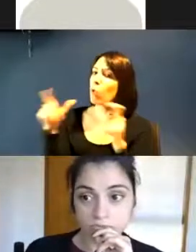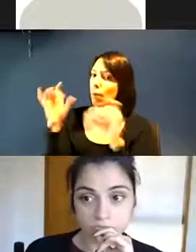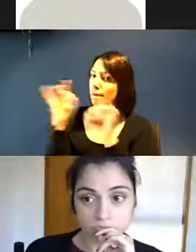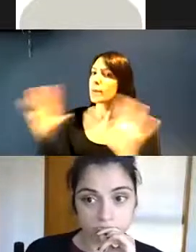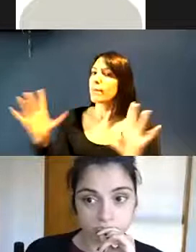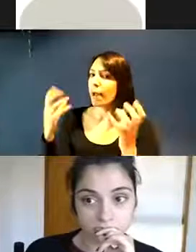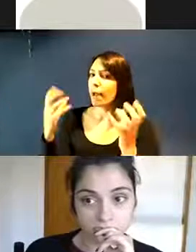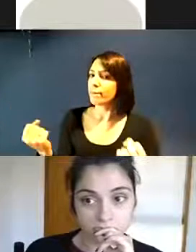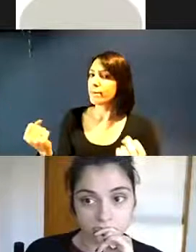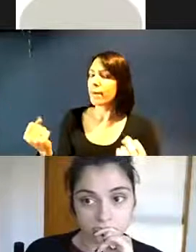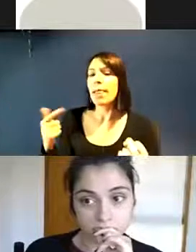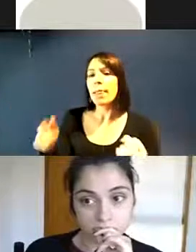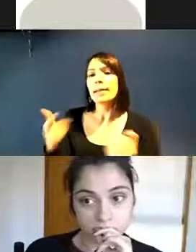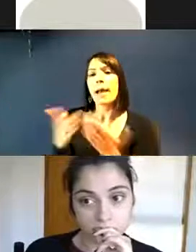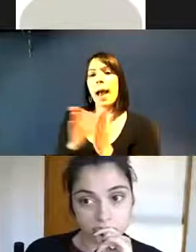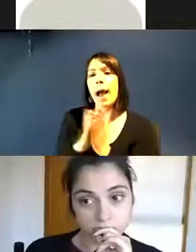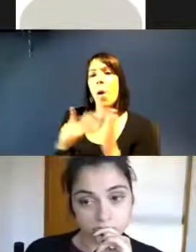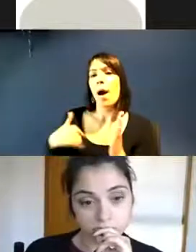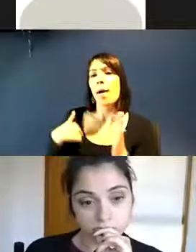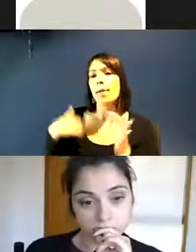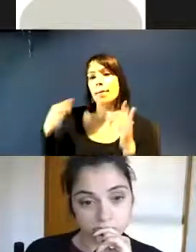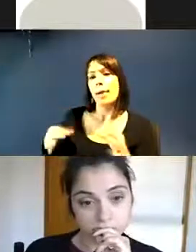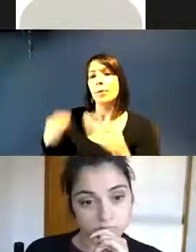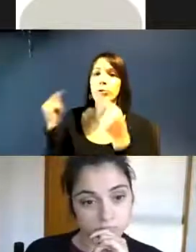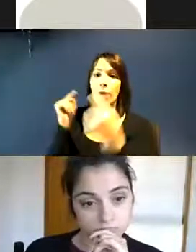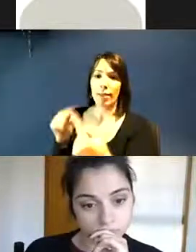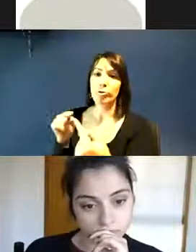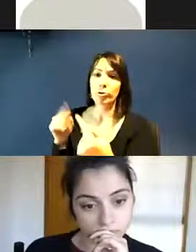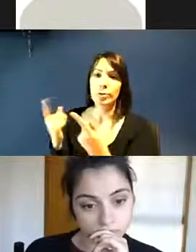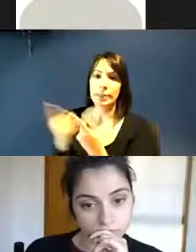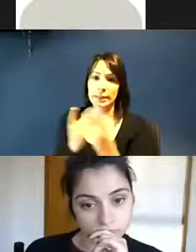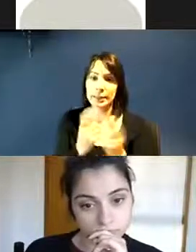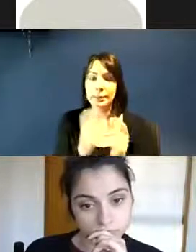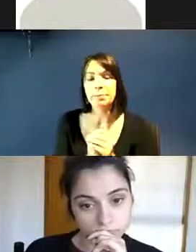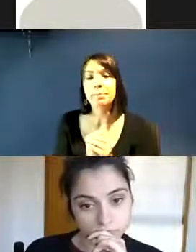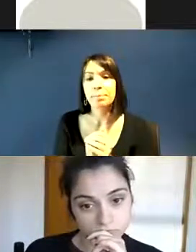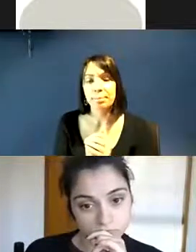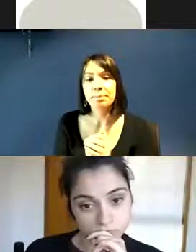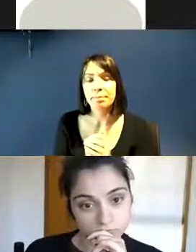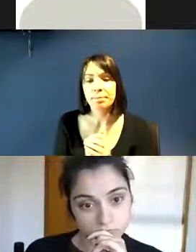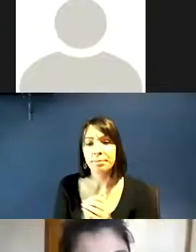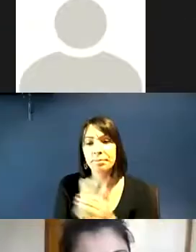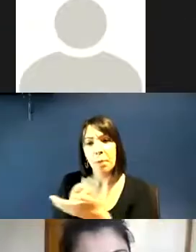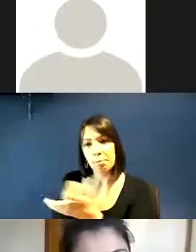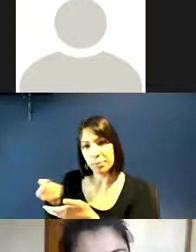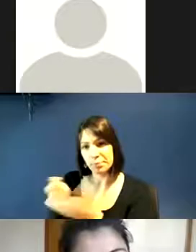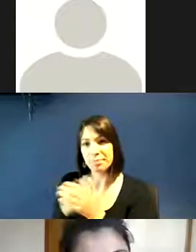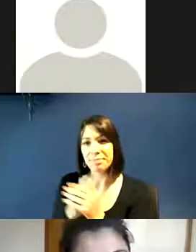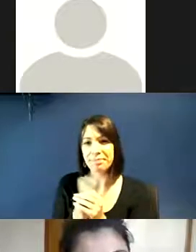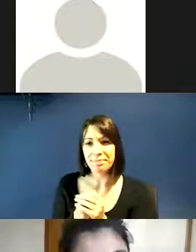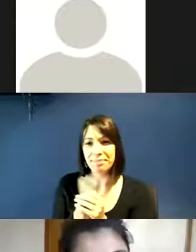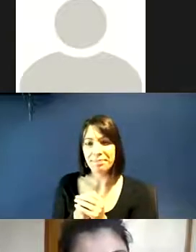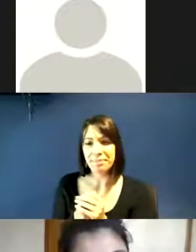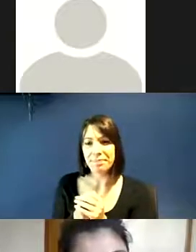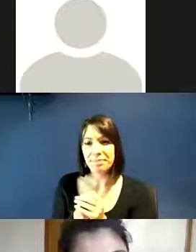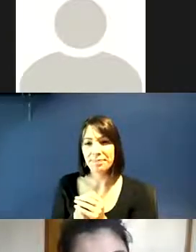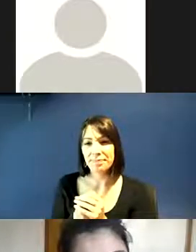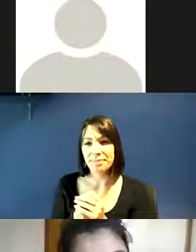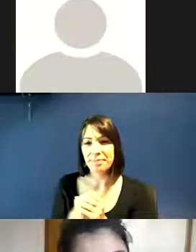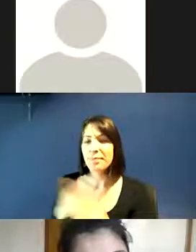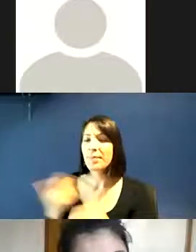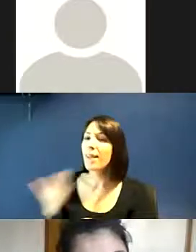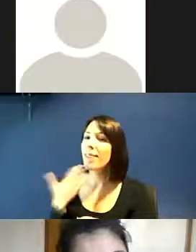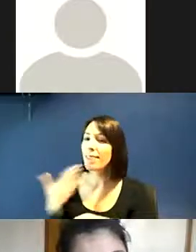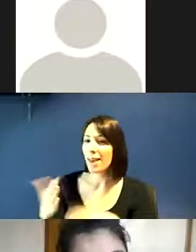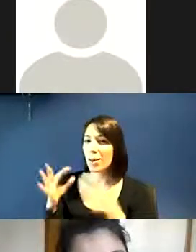I've chosen to challenge. Olivia and Tess, back to you. Thanks, Bianca. That's a really, really generous of you to